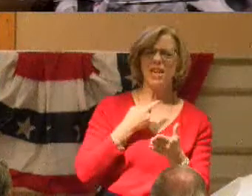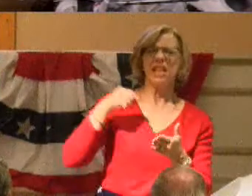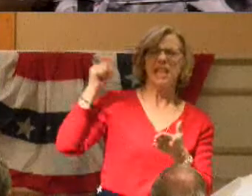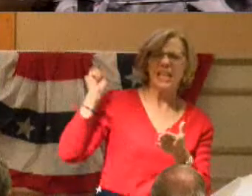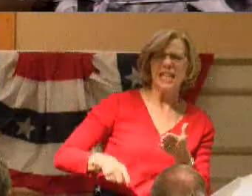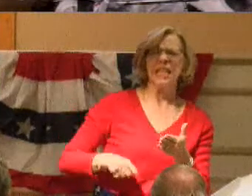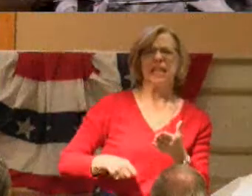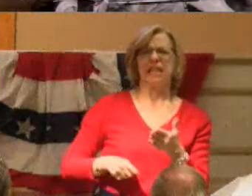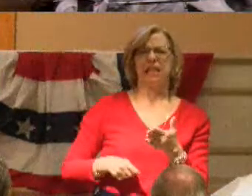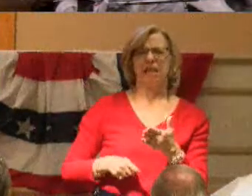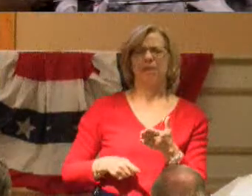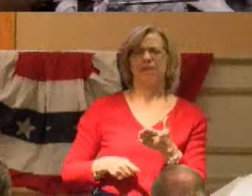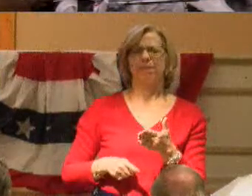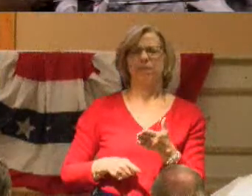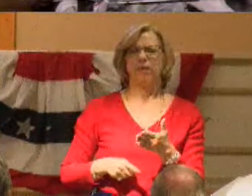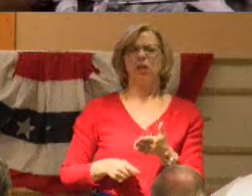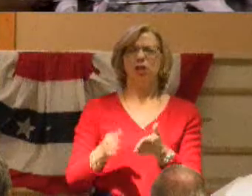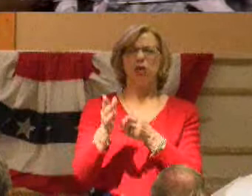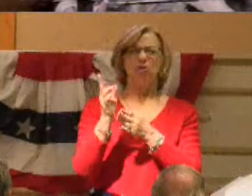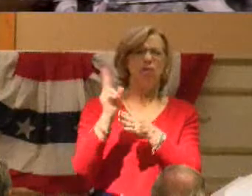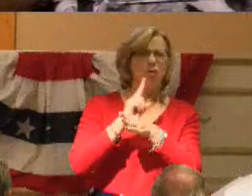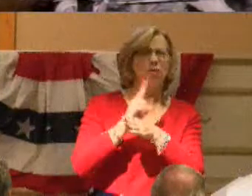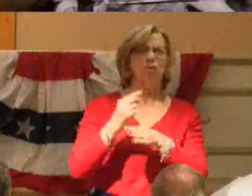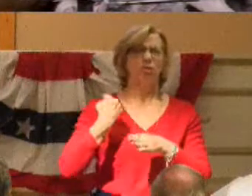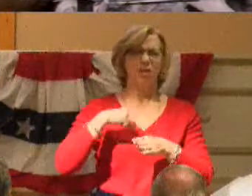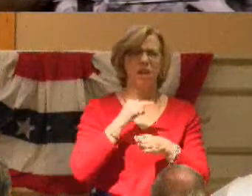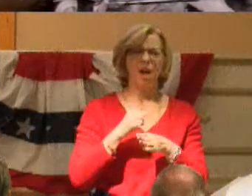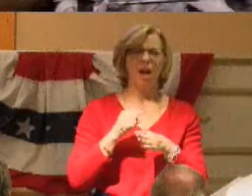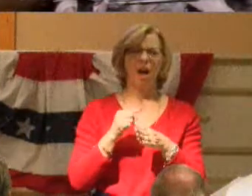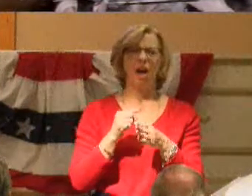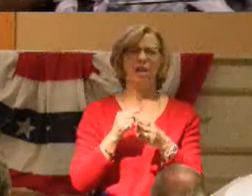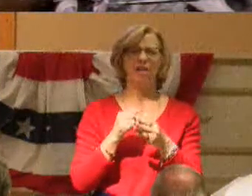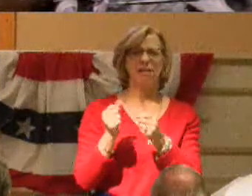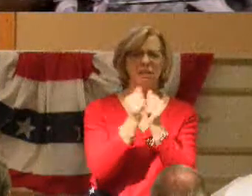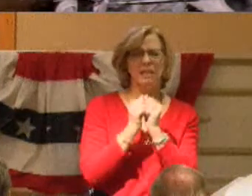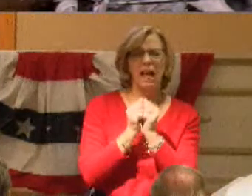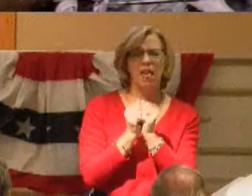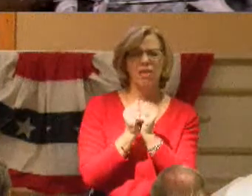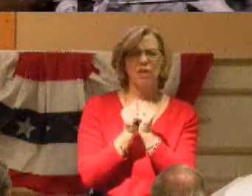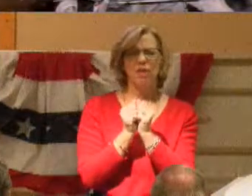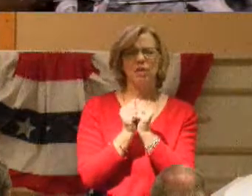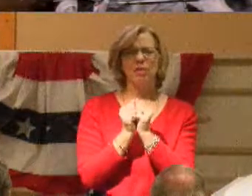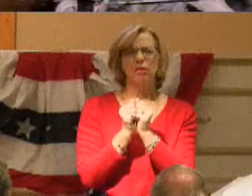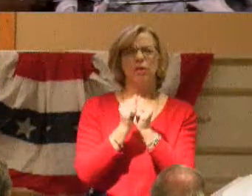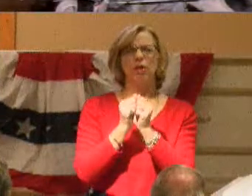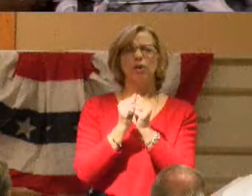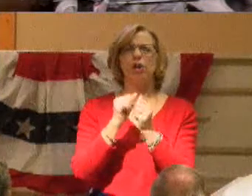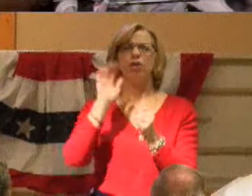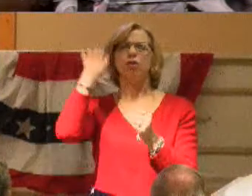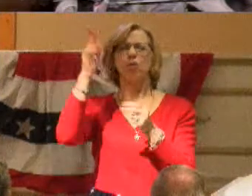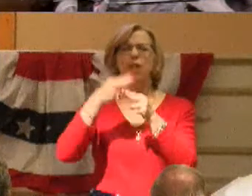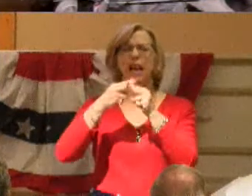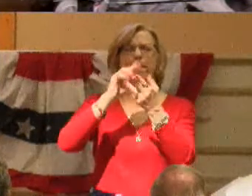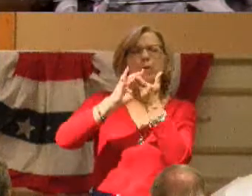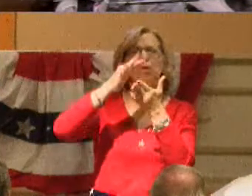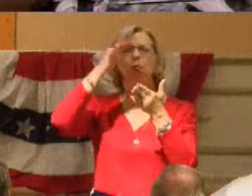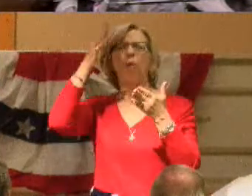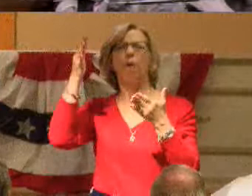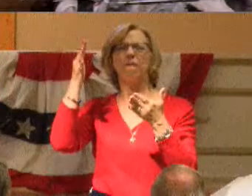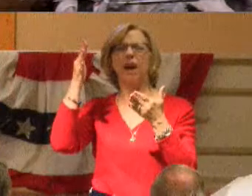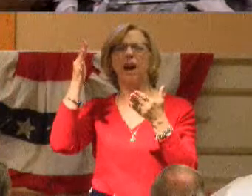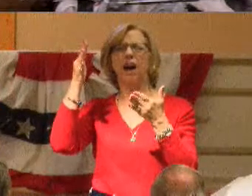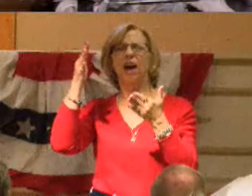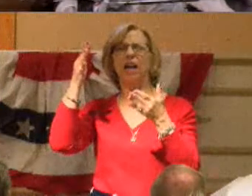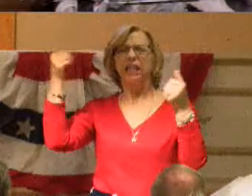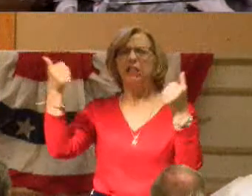And Father, we ask you to use us over the next several moments together, that you would glorify your name. And Lord, that